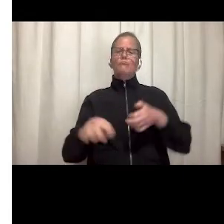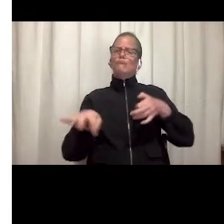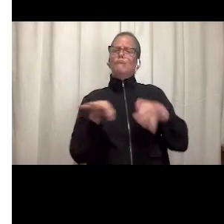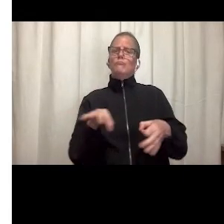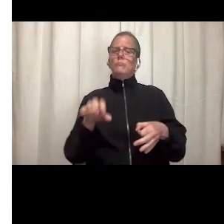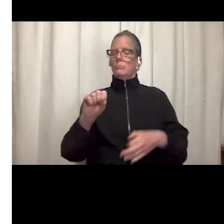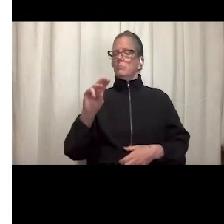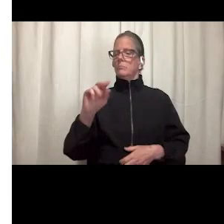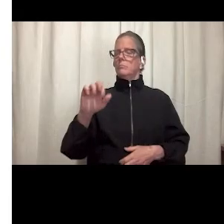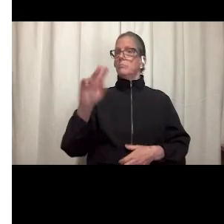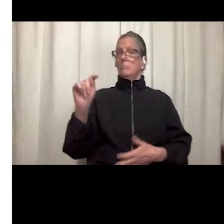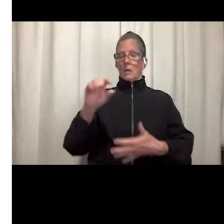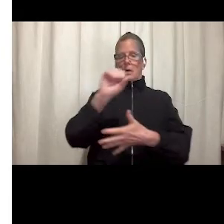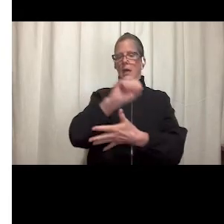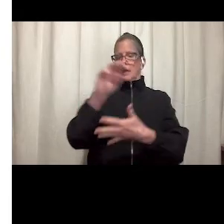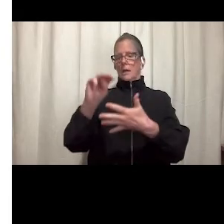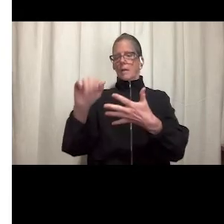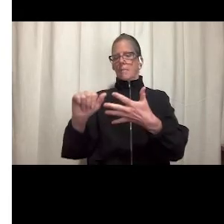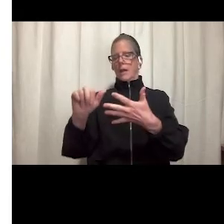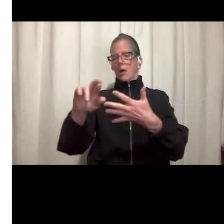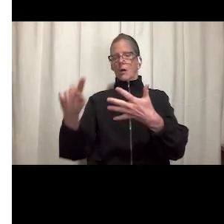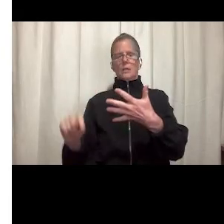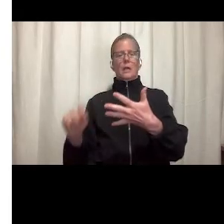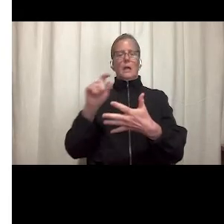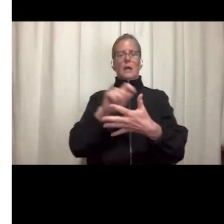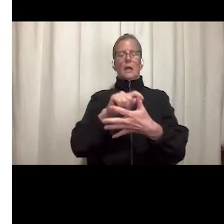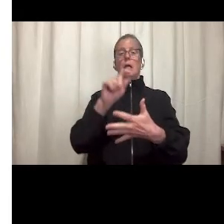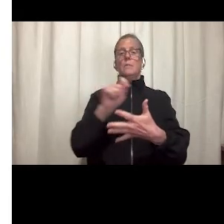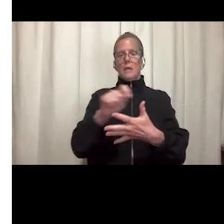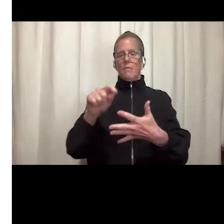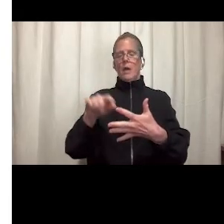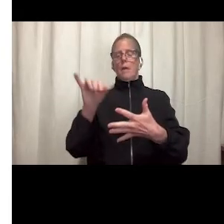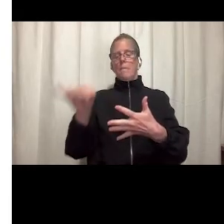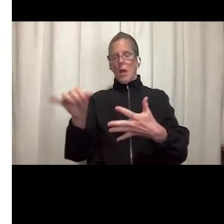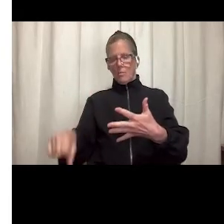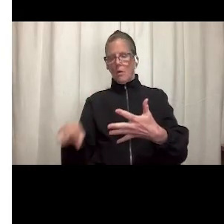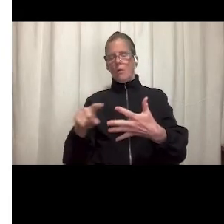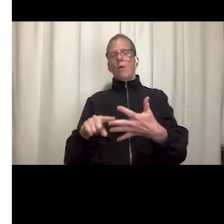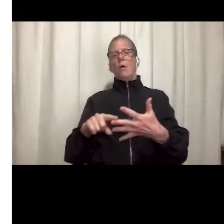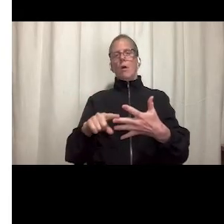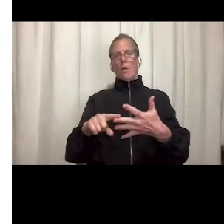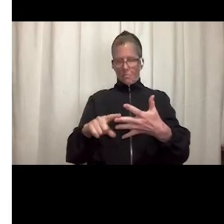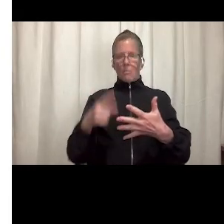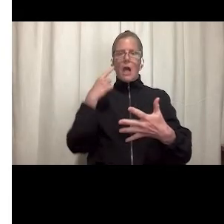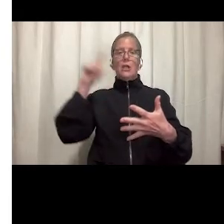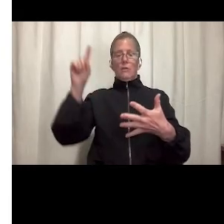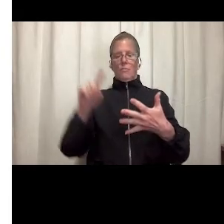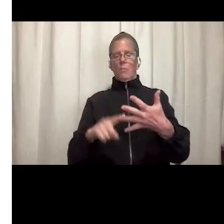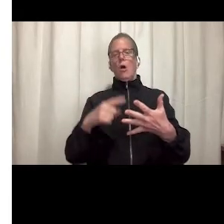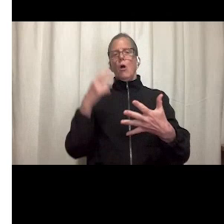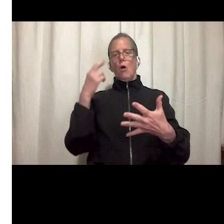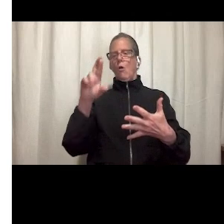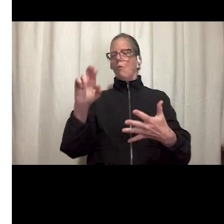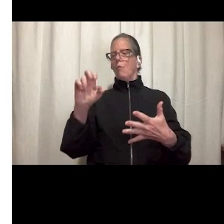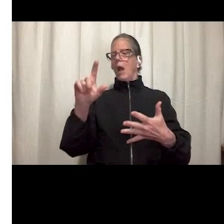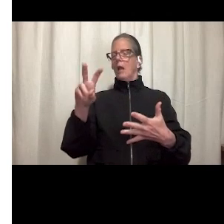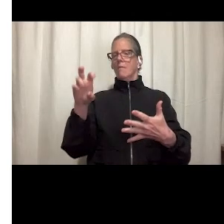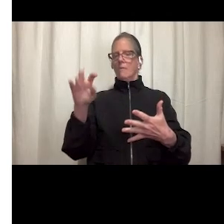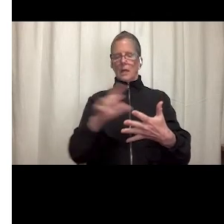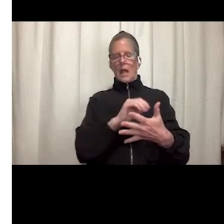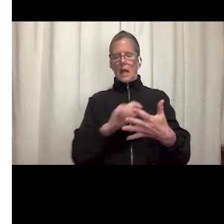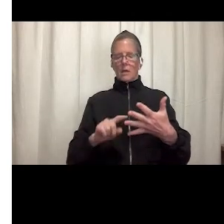stands for specific, measurable, achievable, relevant, and time bound. Align evaluation